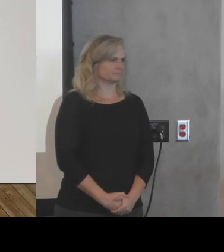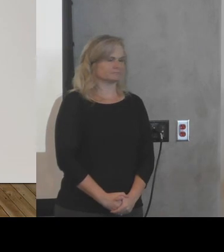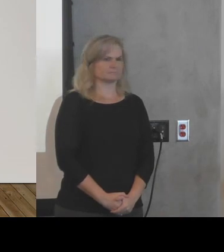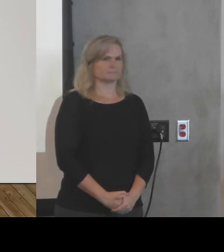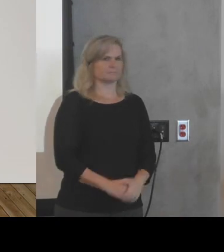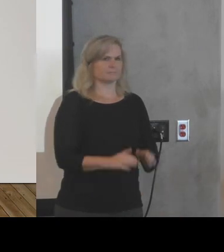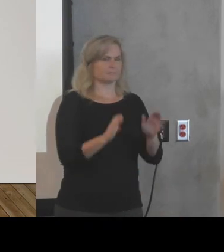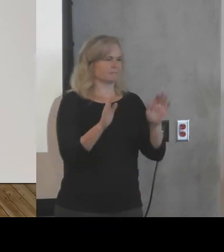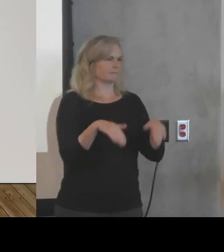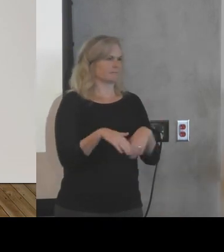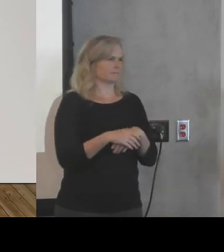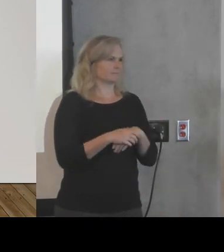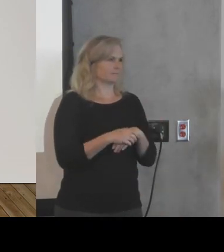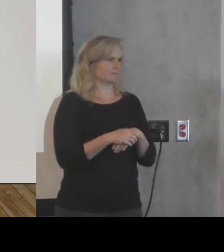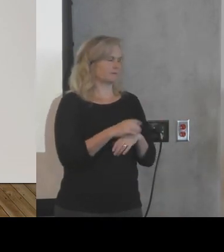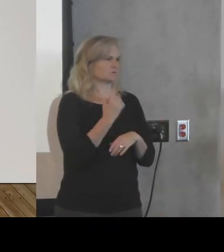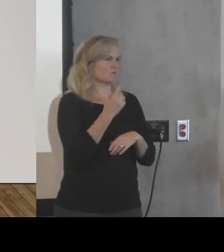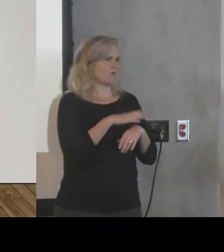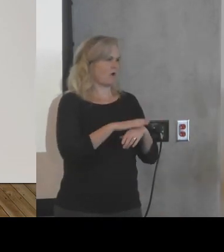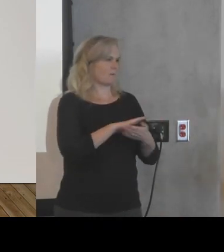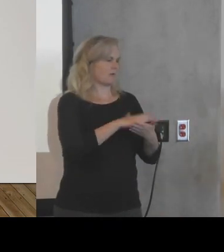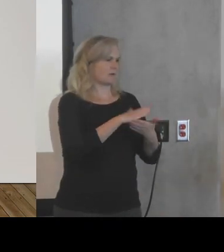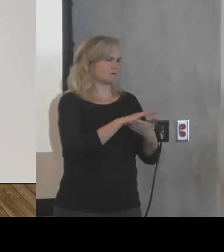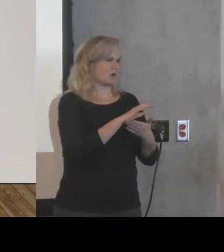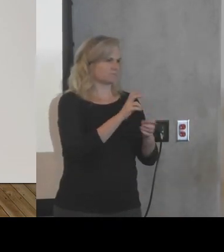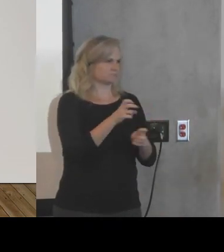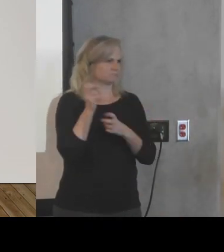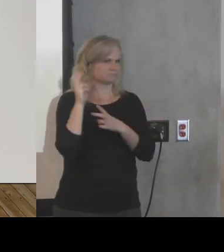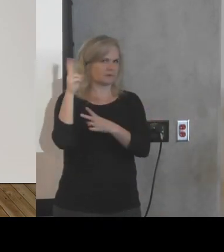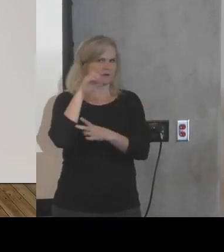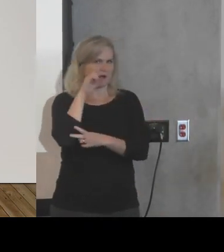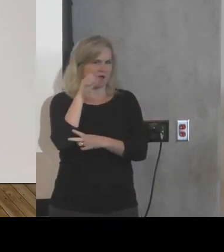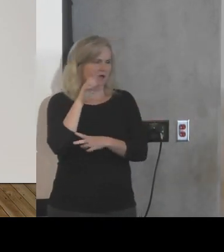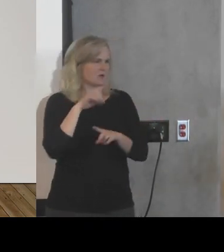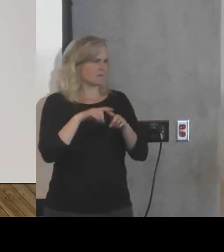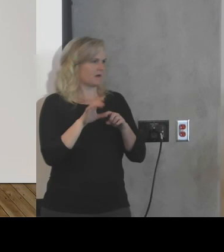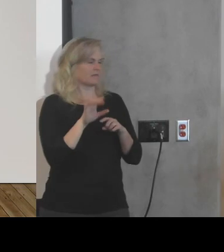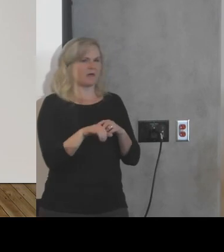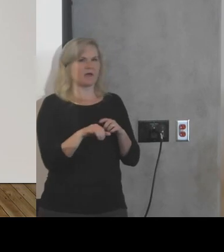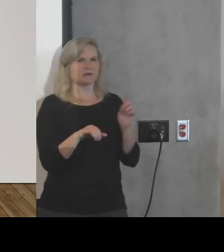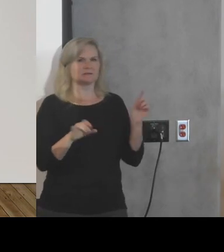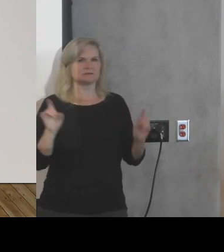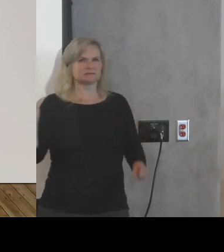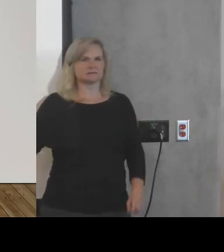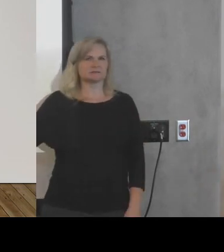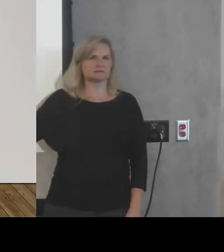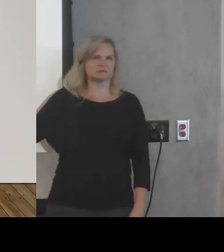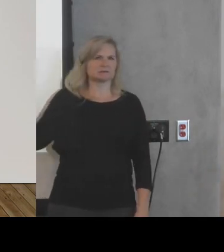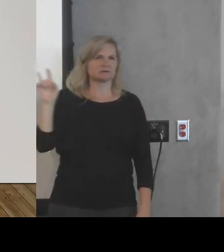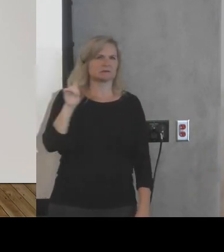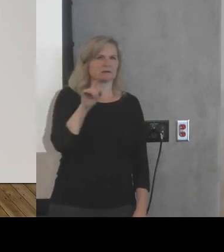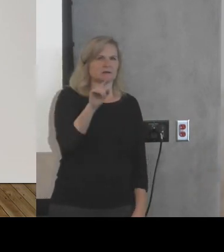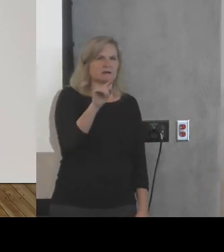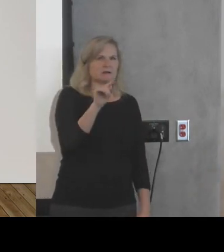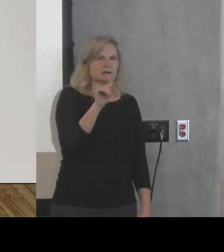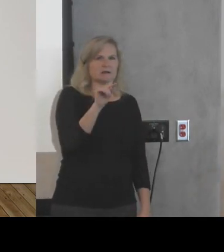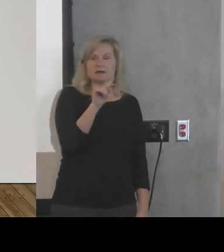Okay, well, it pulled up on the laptop, but it won't pull up on there. teachspeced.ca. If you go to this website